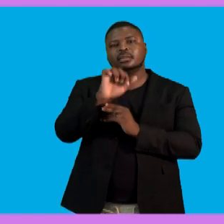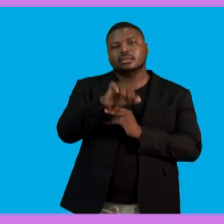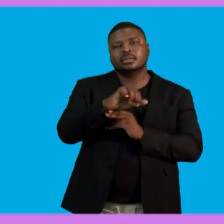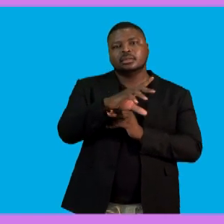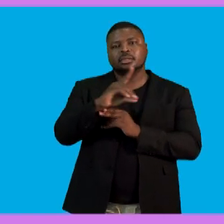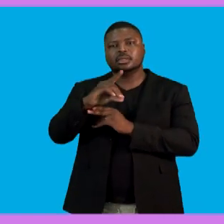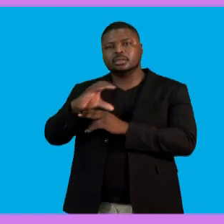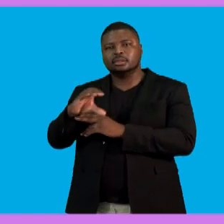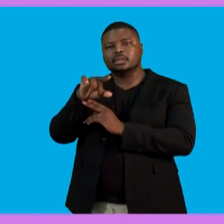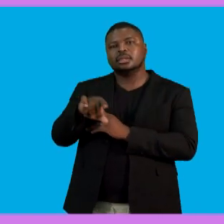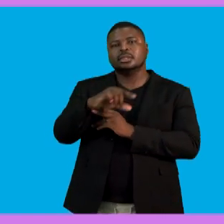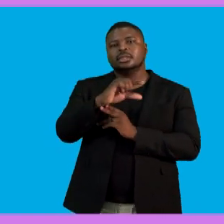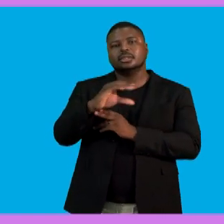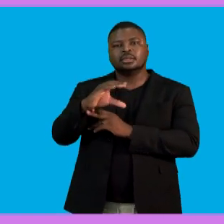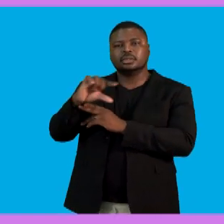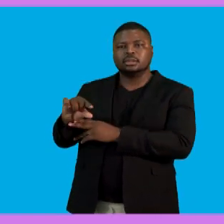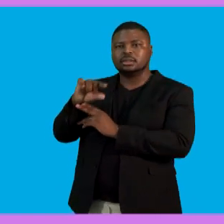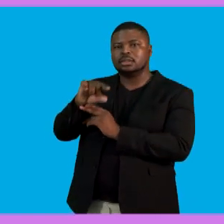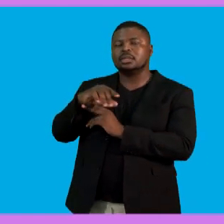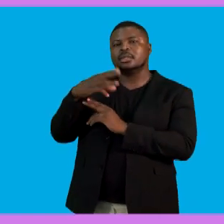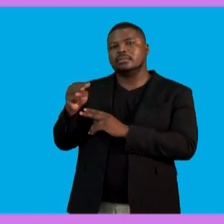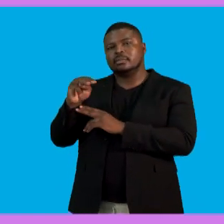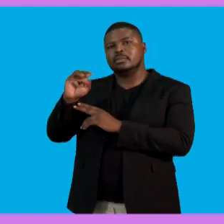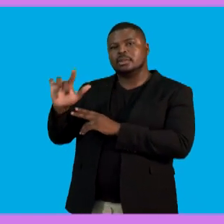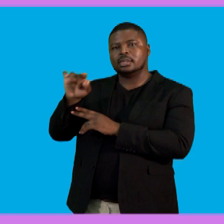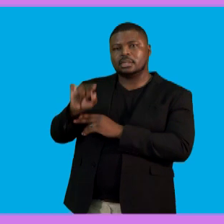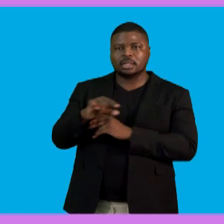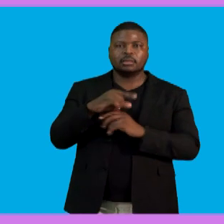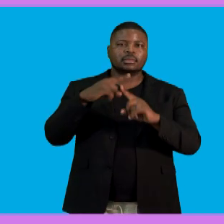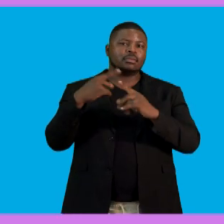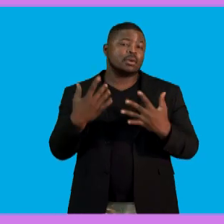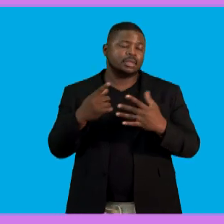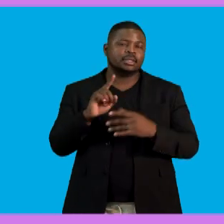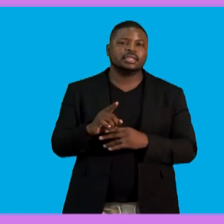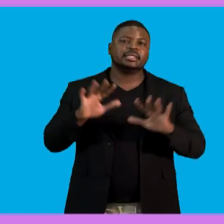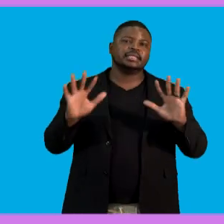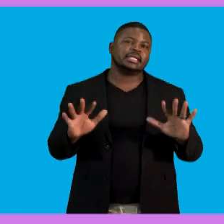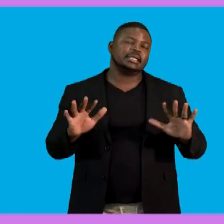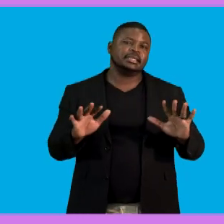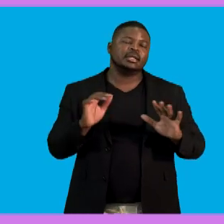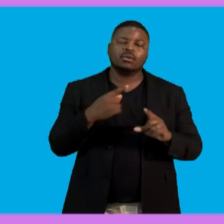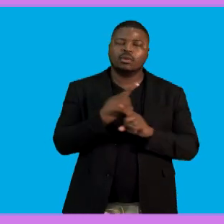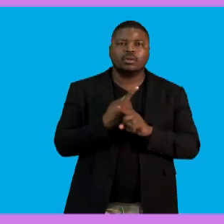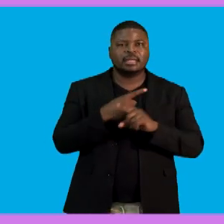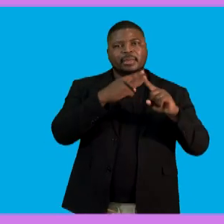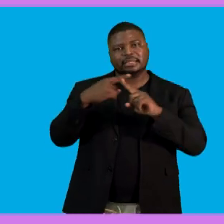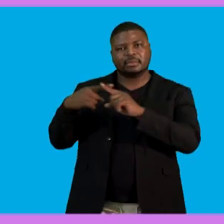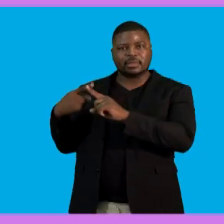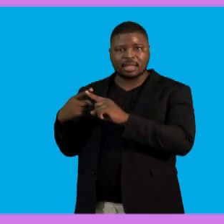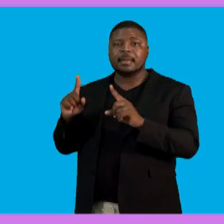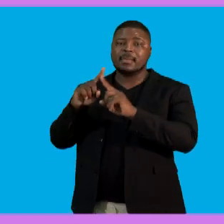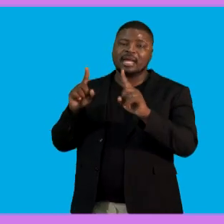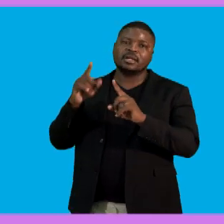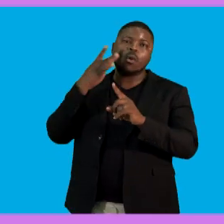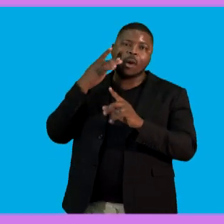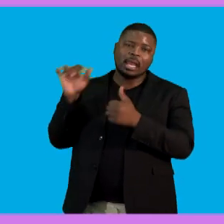it's 10. From deci to centi, it's 10. And from centi to milli, it's also 10. When we are moving from big to small, you multiply.